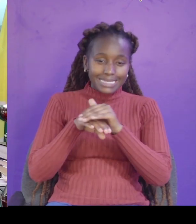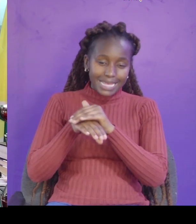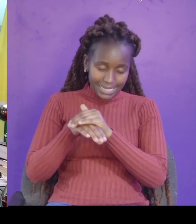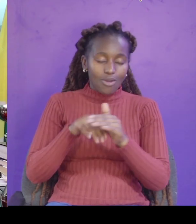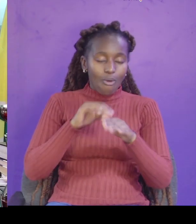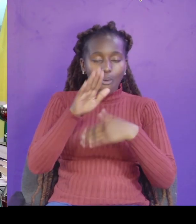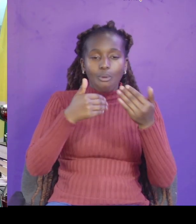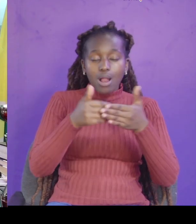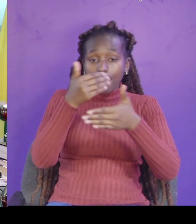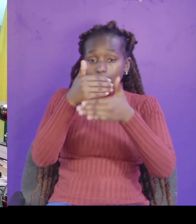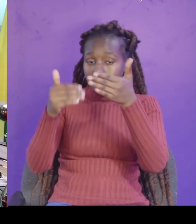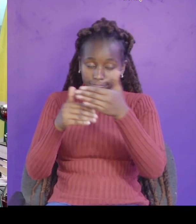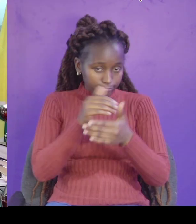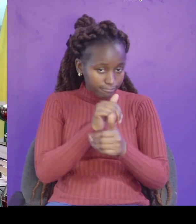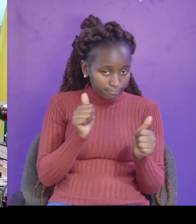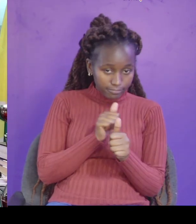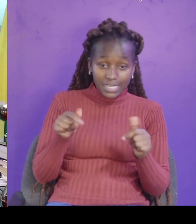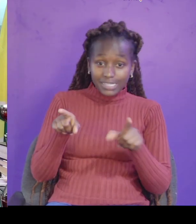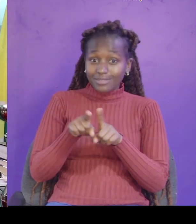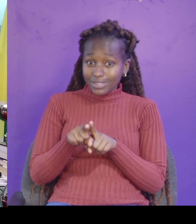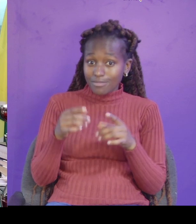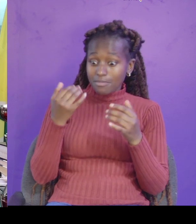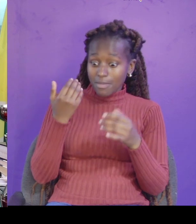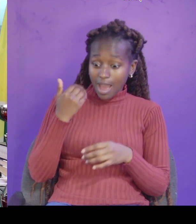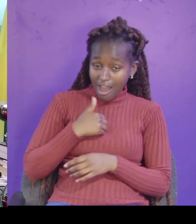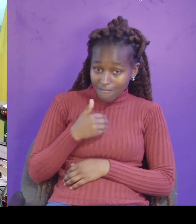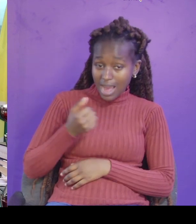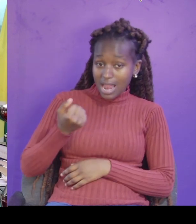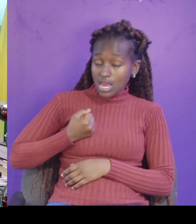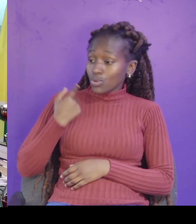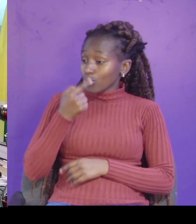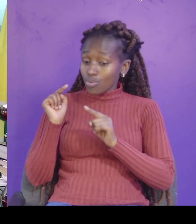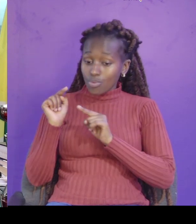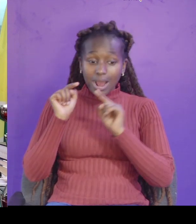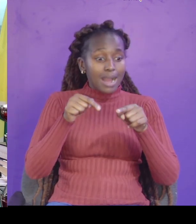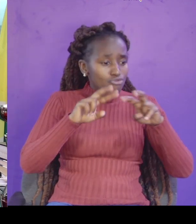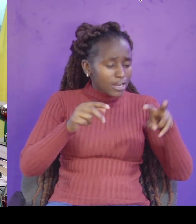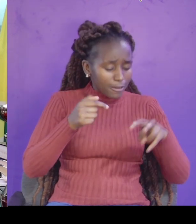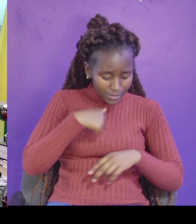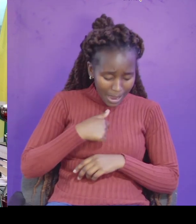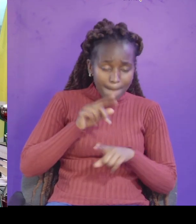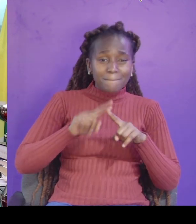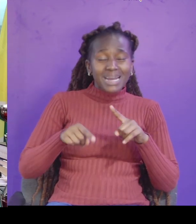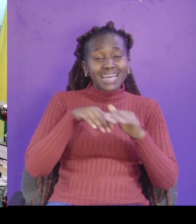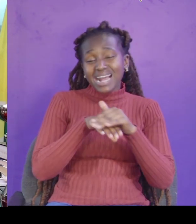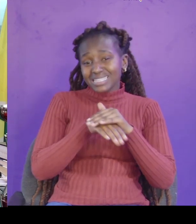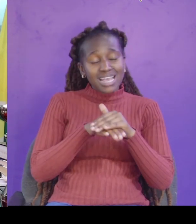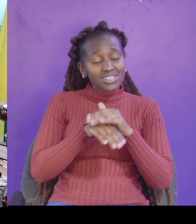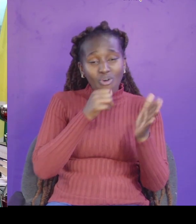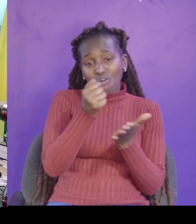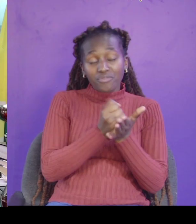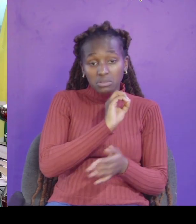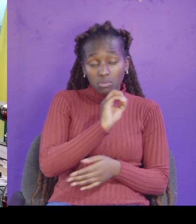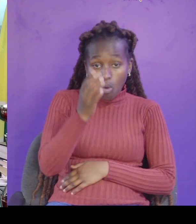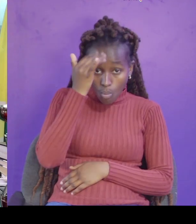came looking for me. She couldn't access this office because of the elevators were not working, and